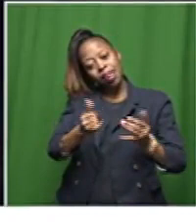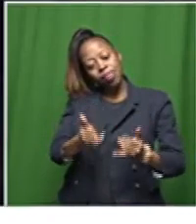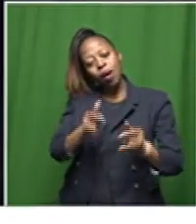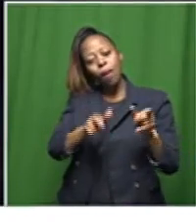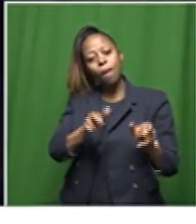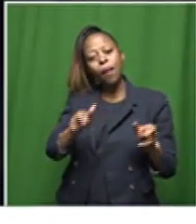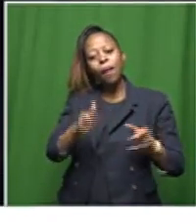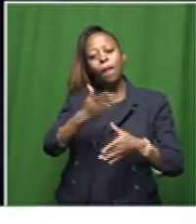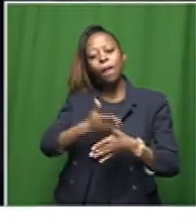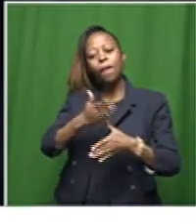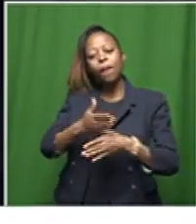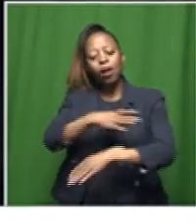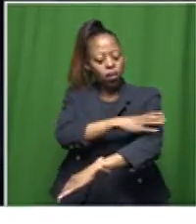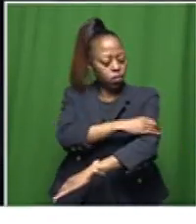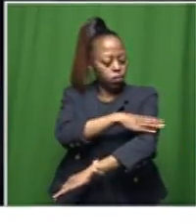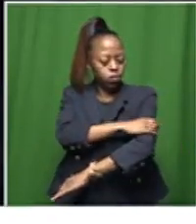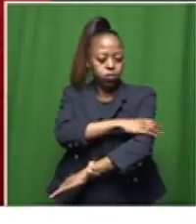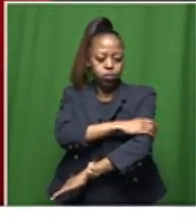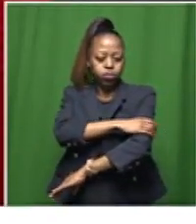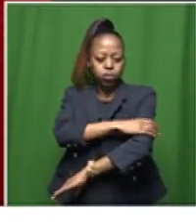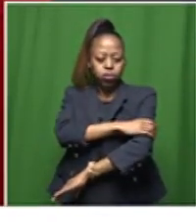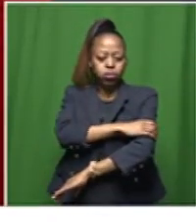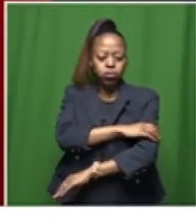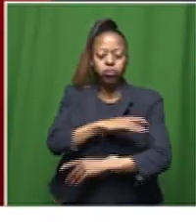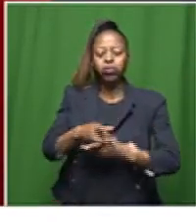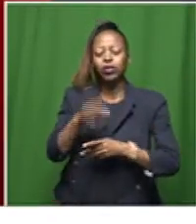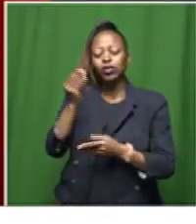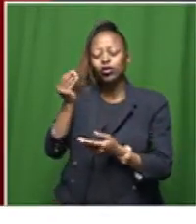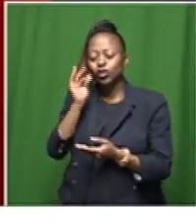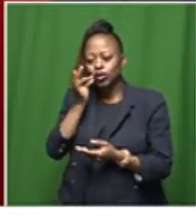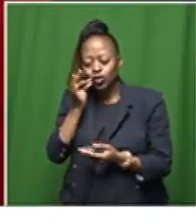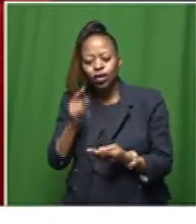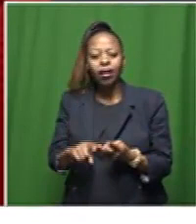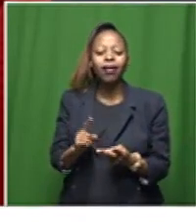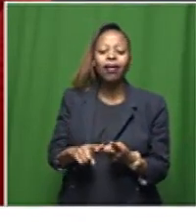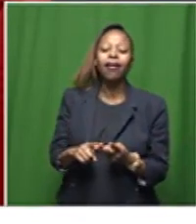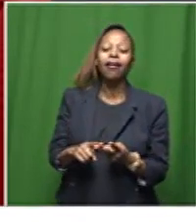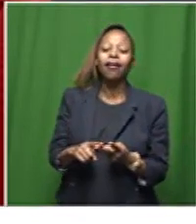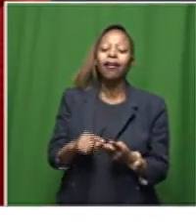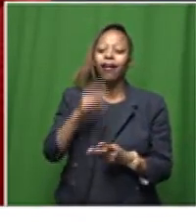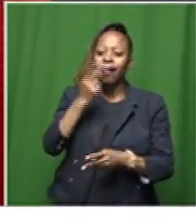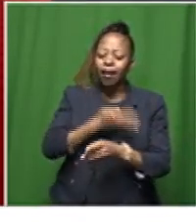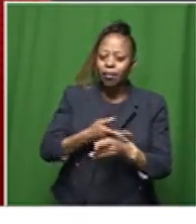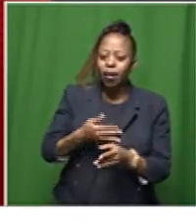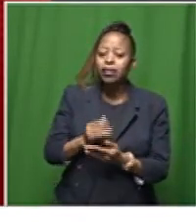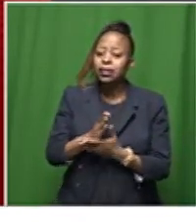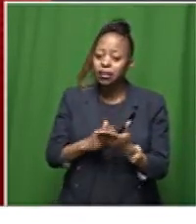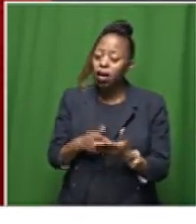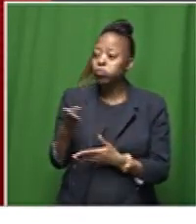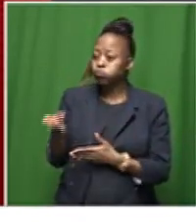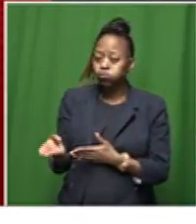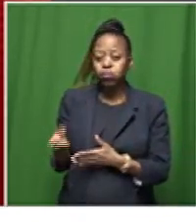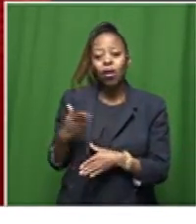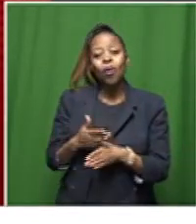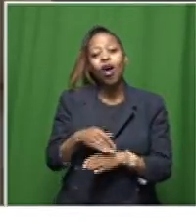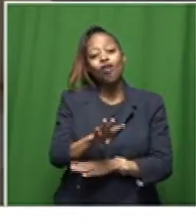ka onka batho di high blood pressure di sukela o kry le hore batho ba mo o thola maybe o setsa